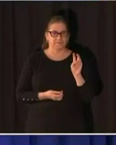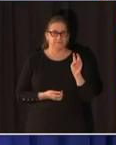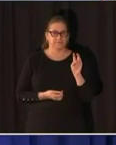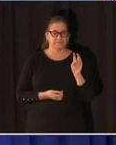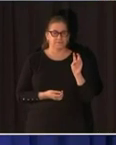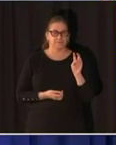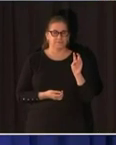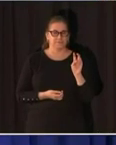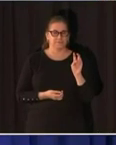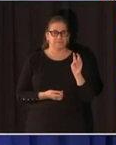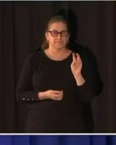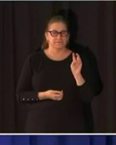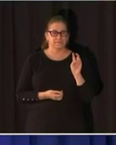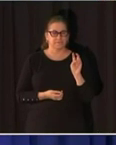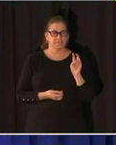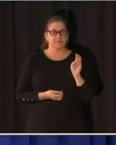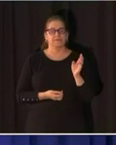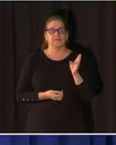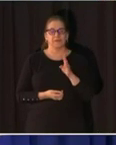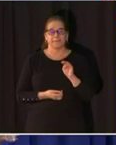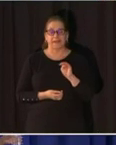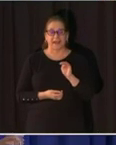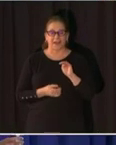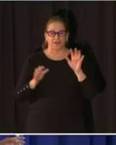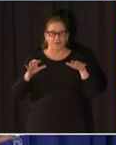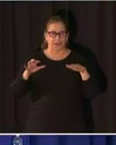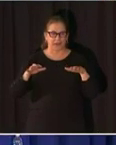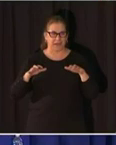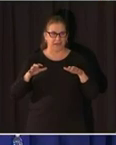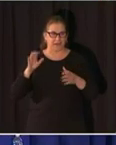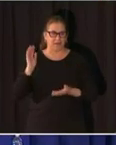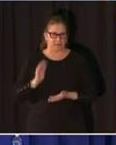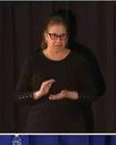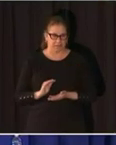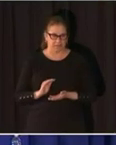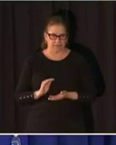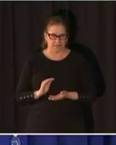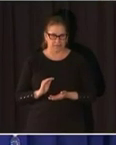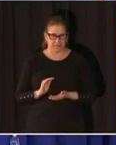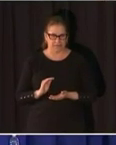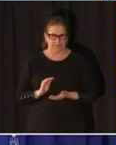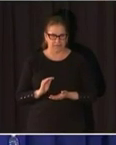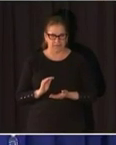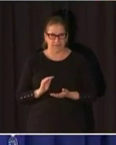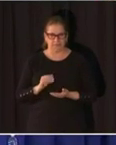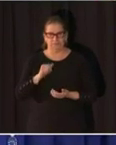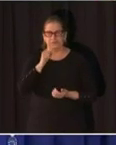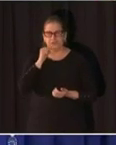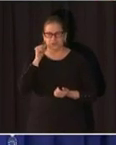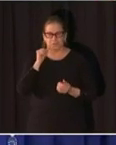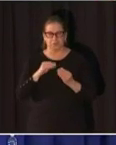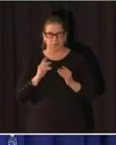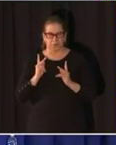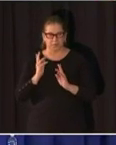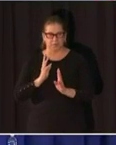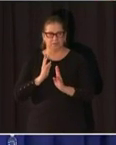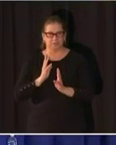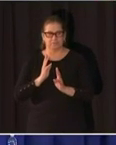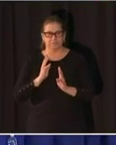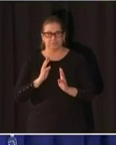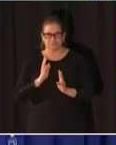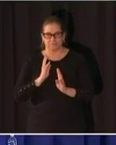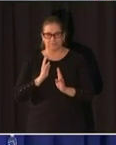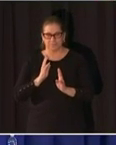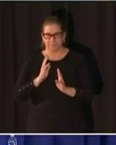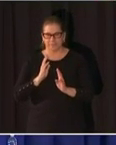weather day, so we saw a little bit less participation. Yesterday was extremely good participation. We did have, at the site that I was at yesterday,